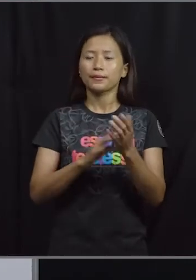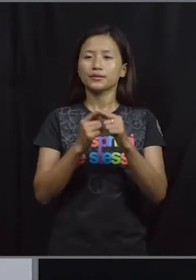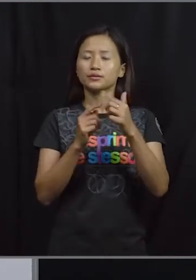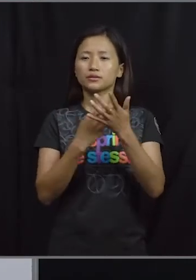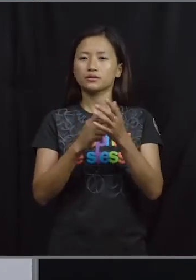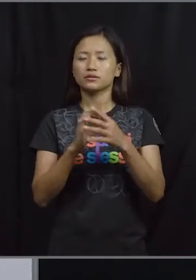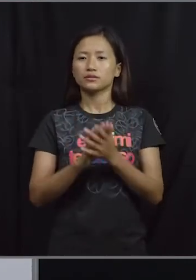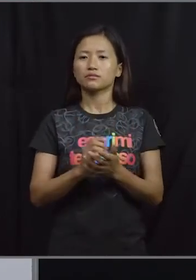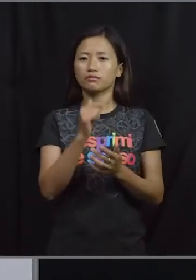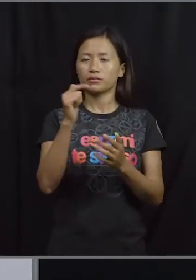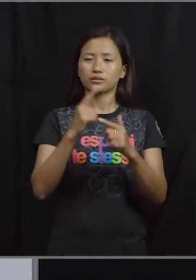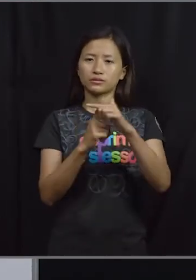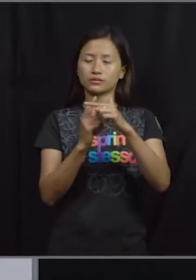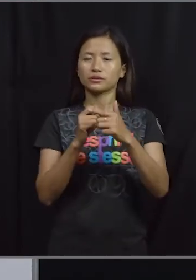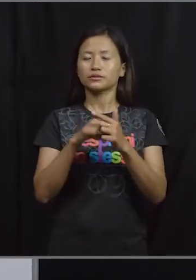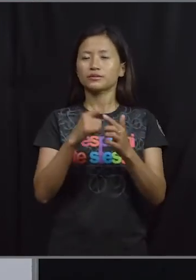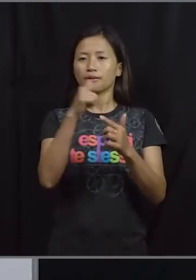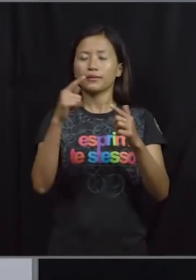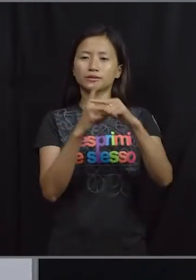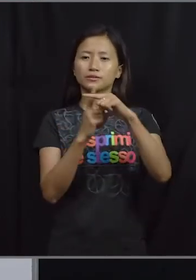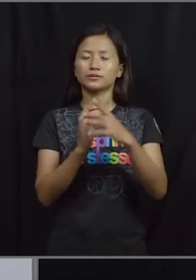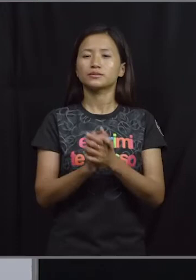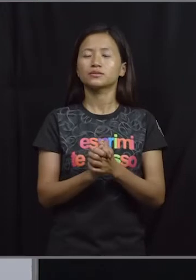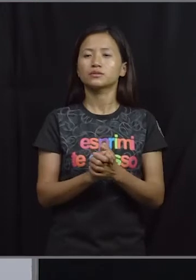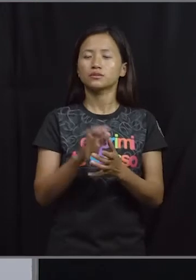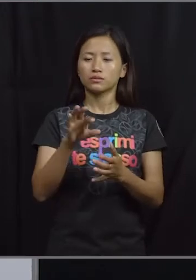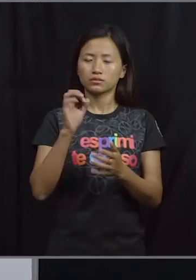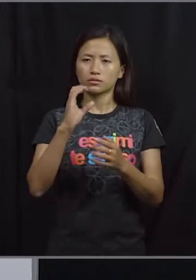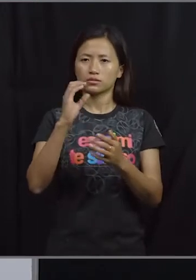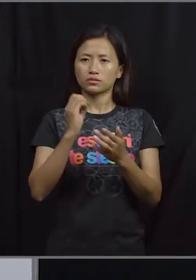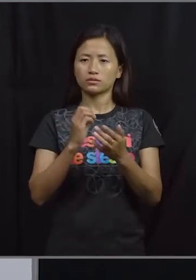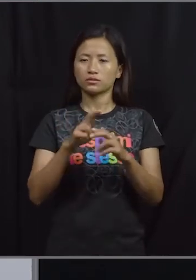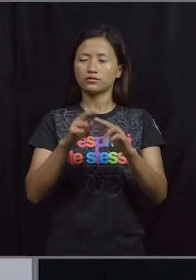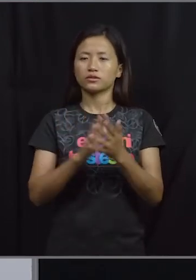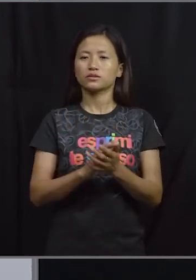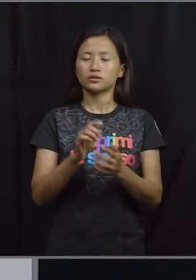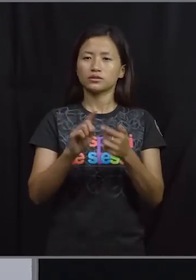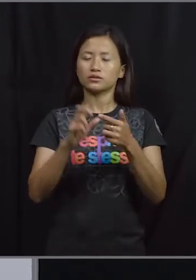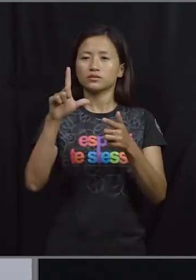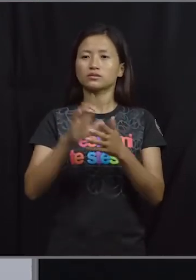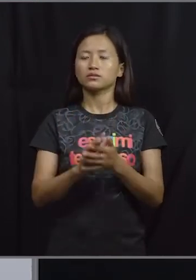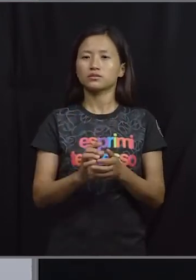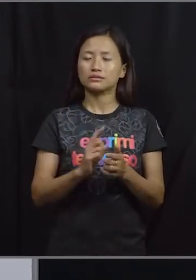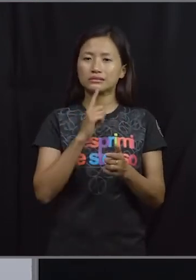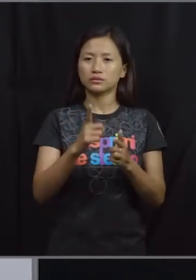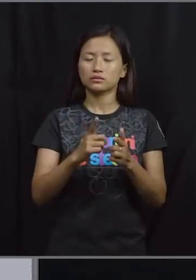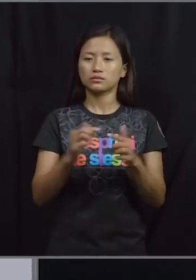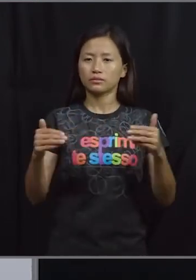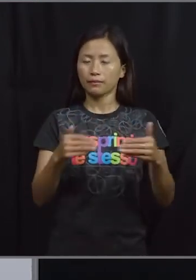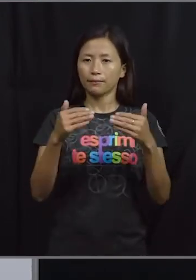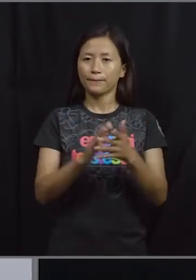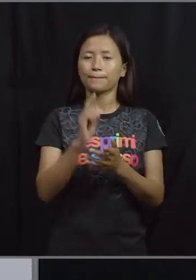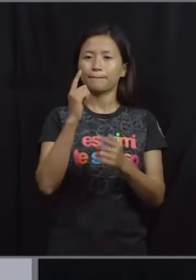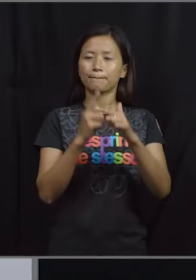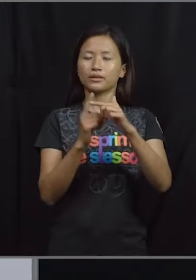plus, minus, minus, plus. When you take the cofactor of this position element, you introduce plus in front of it, and